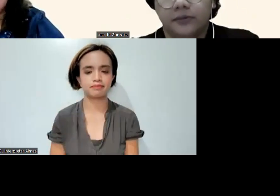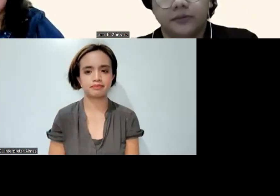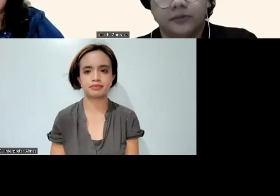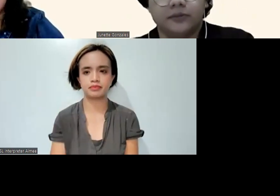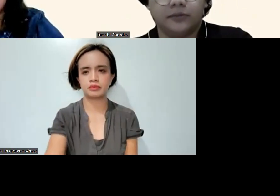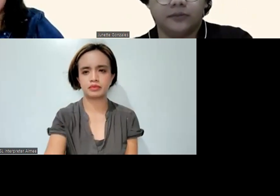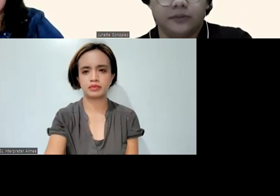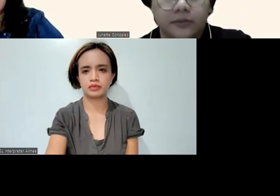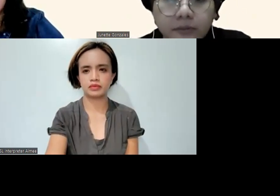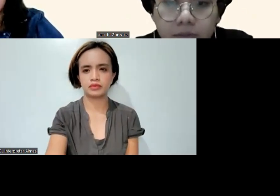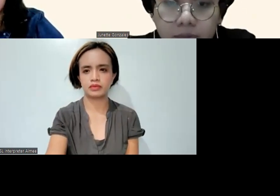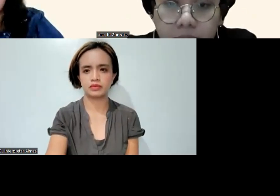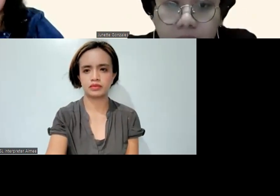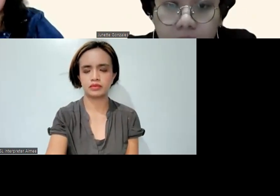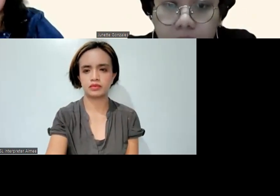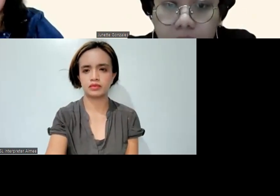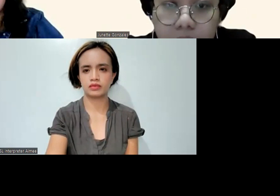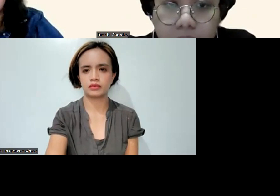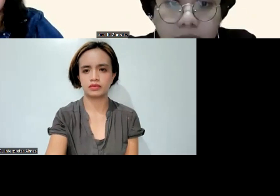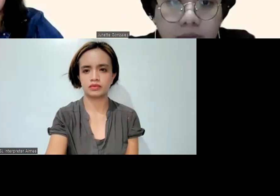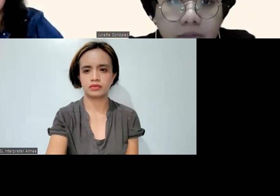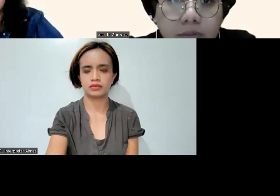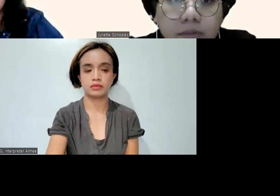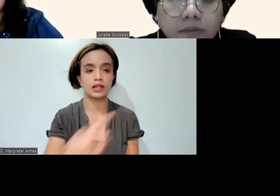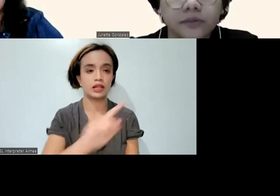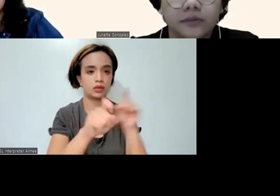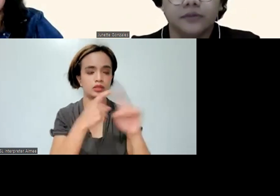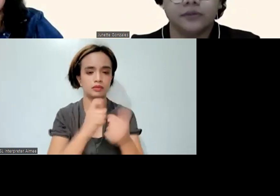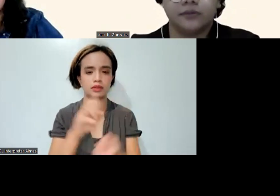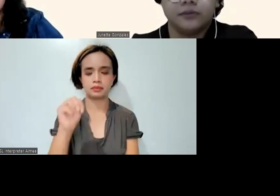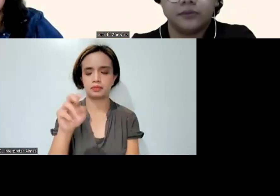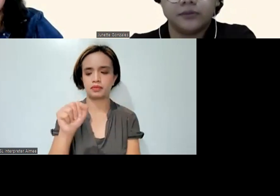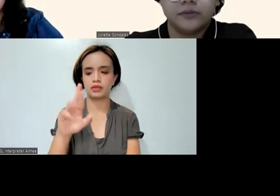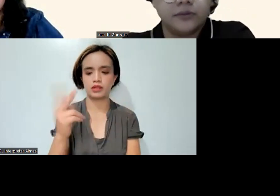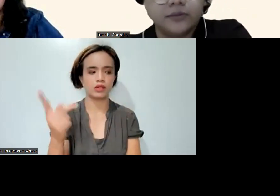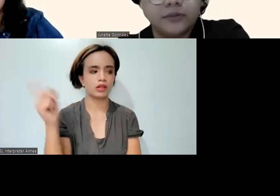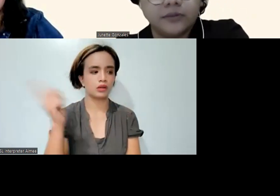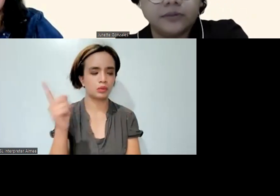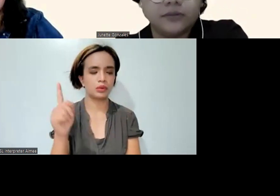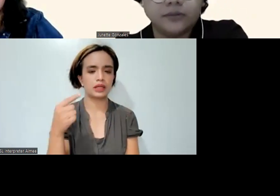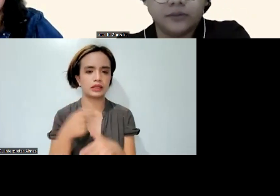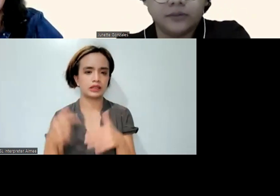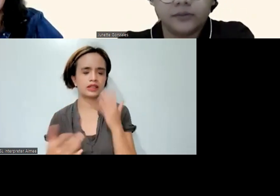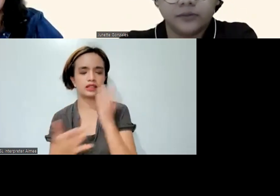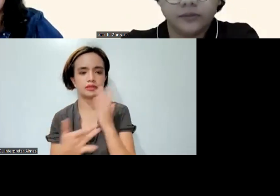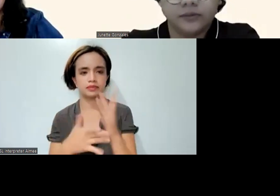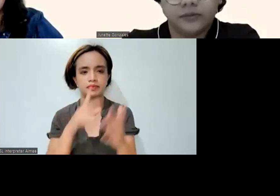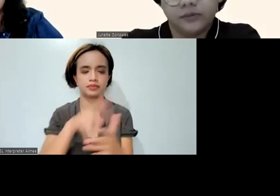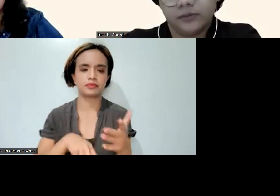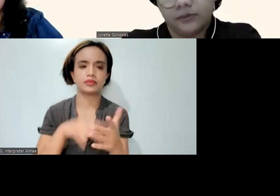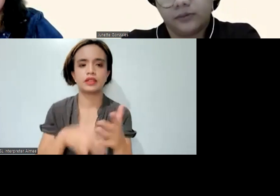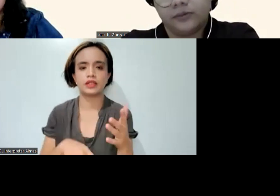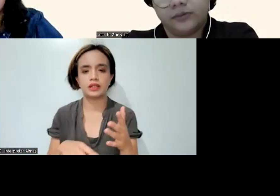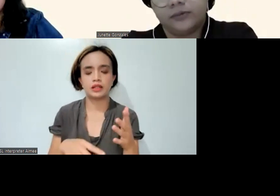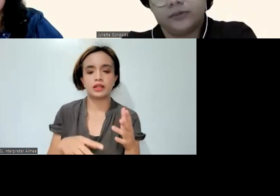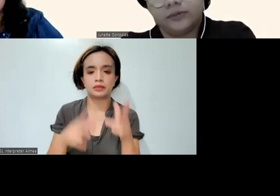There's a question here from Mark. What do you think are the prospects of integrating digital literacy in our